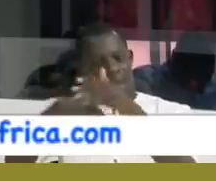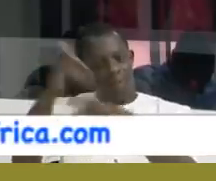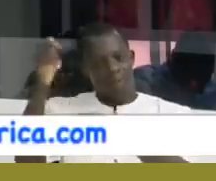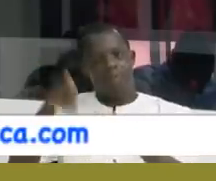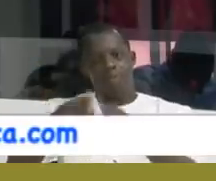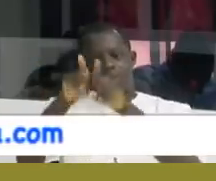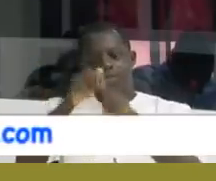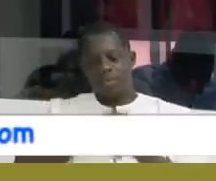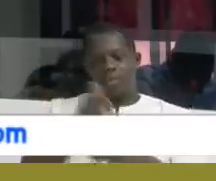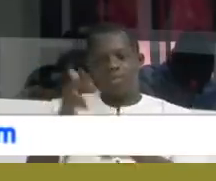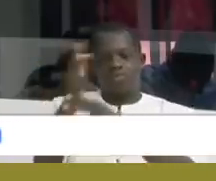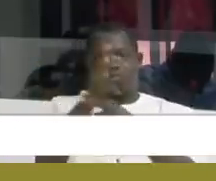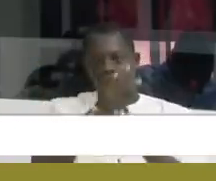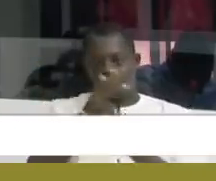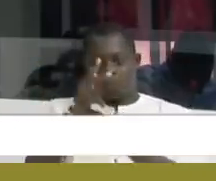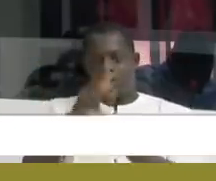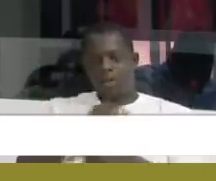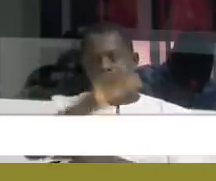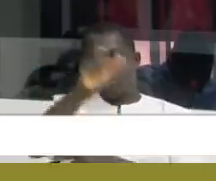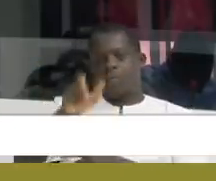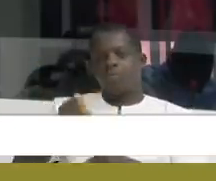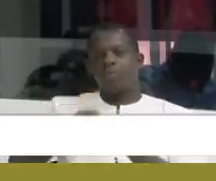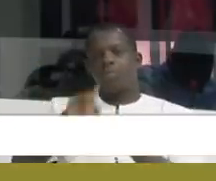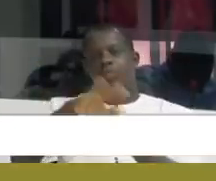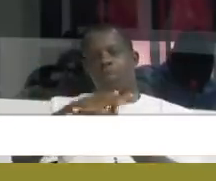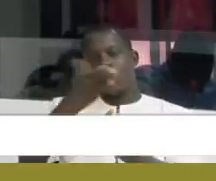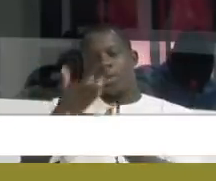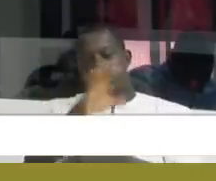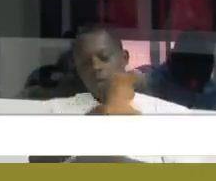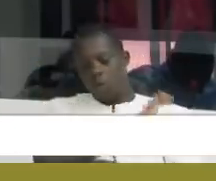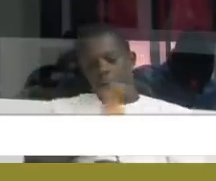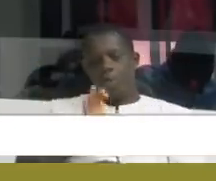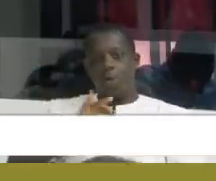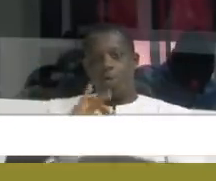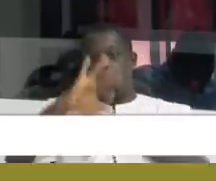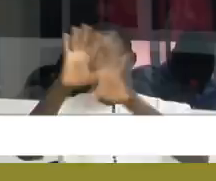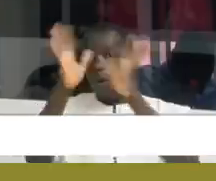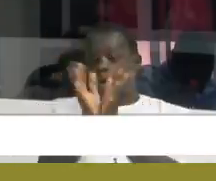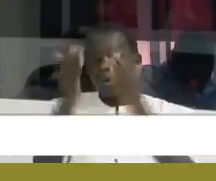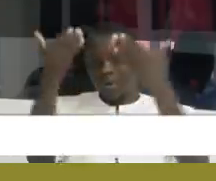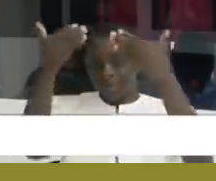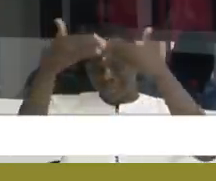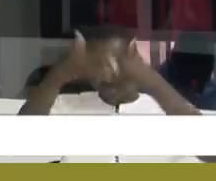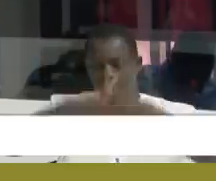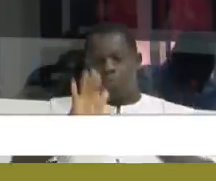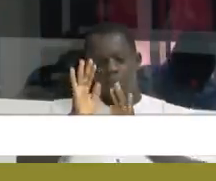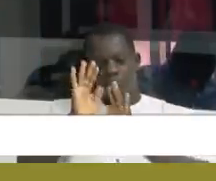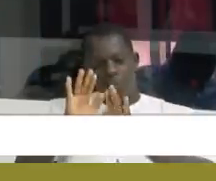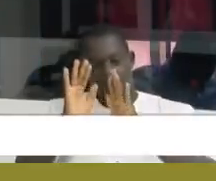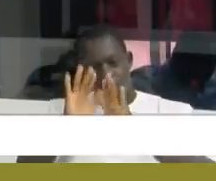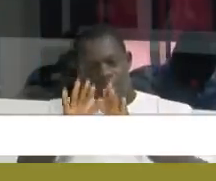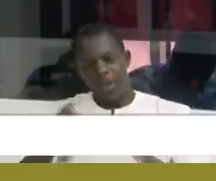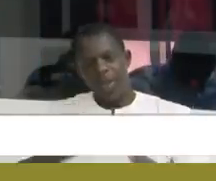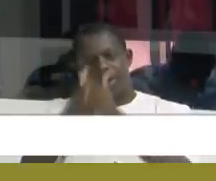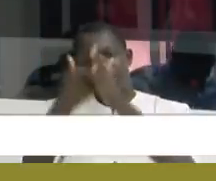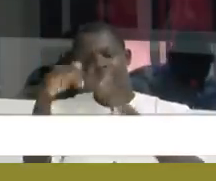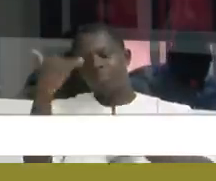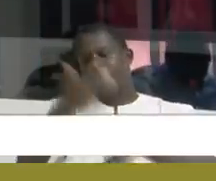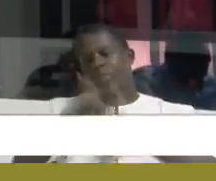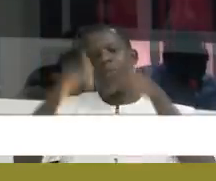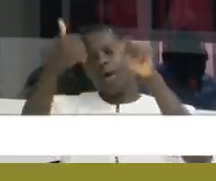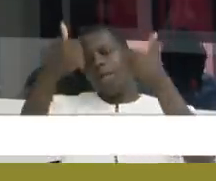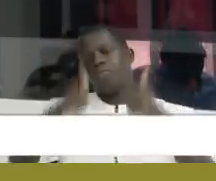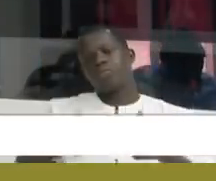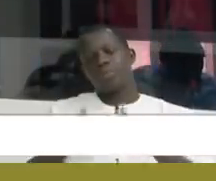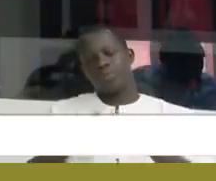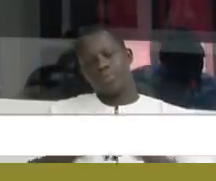with my guards within the compound all night, waiting for this imminent attack, and it never came.